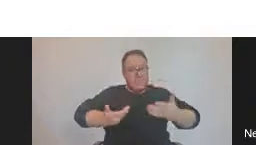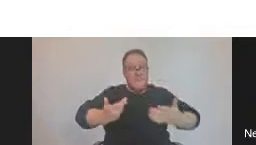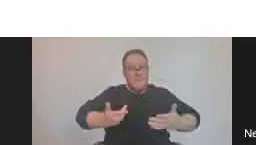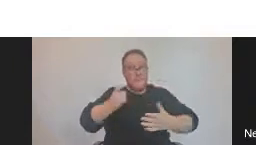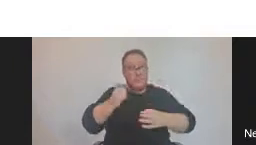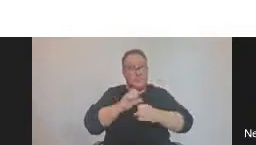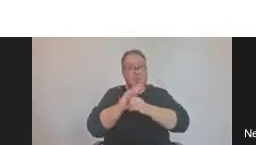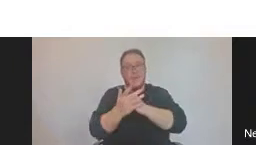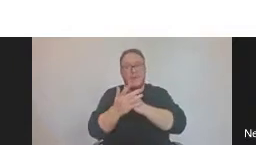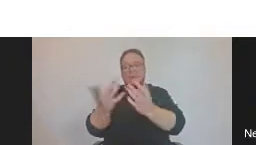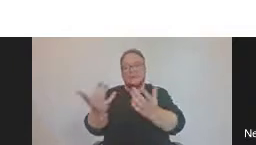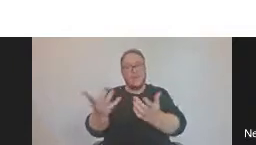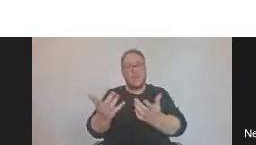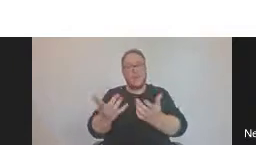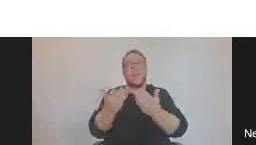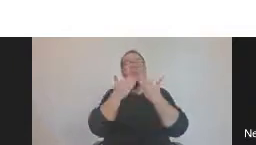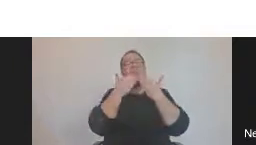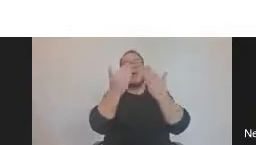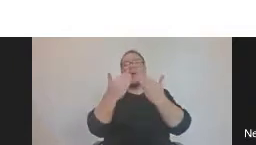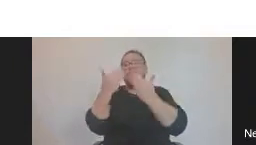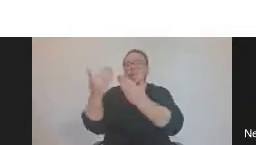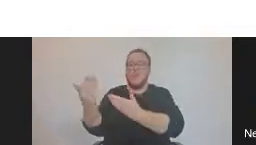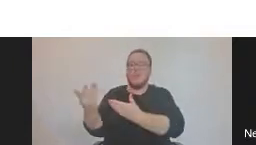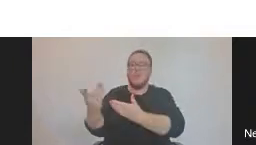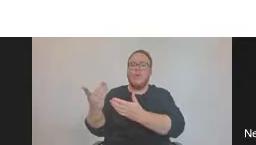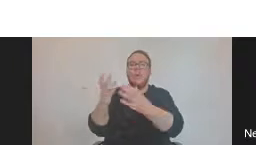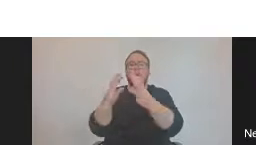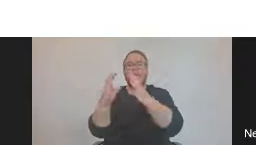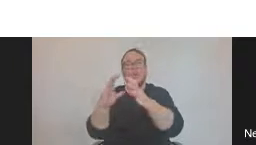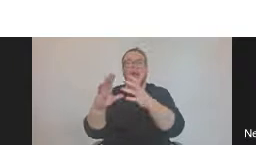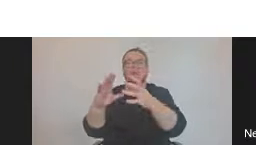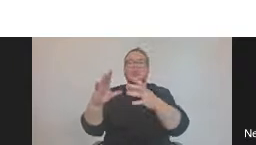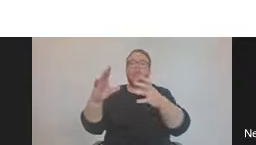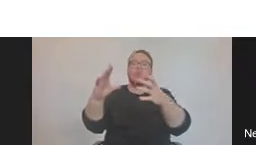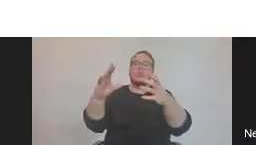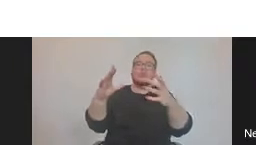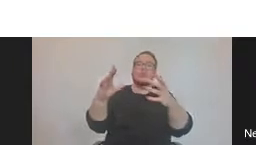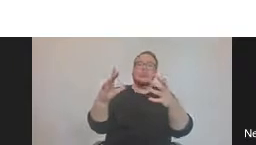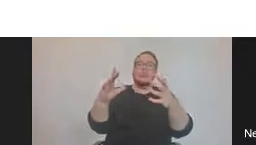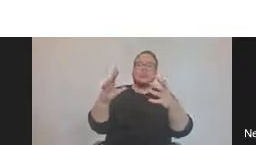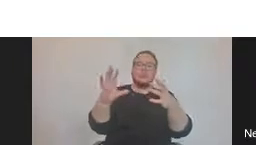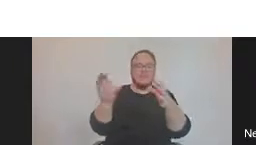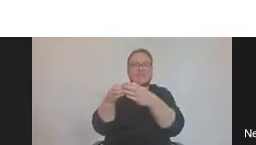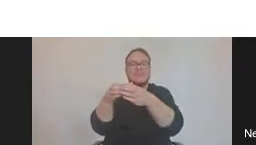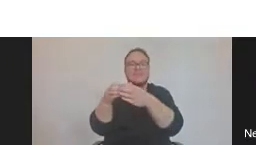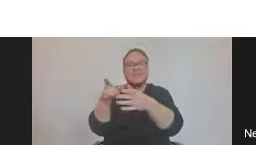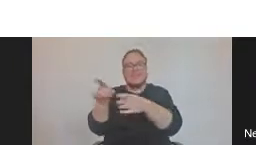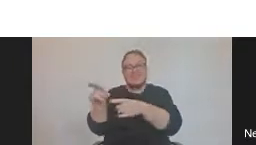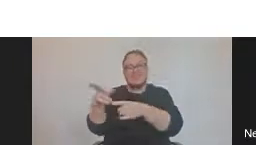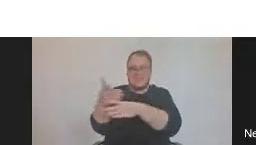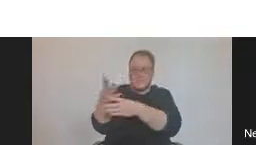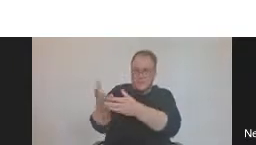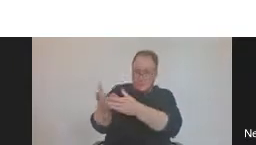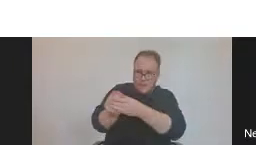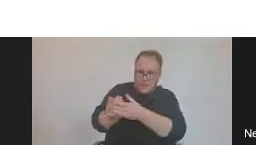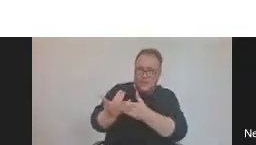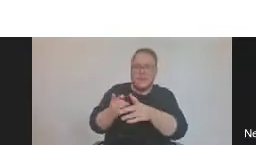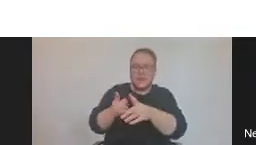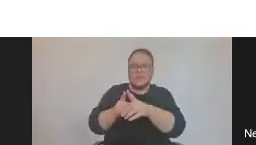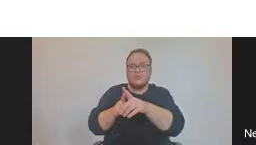been really important. And I think thank you to our comms and engagement team as well, who've worked with us to put in place a really, really